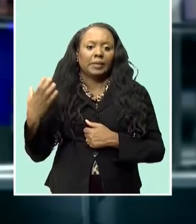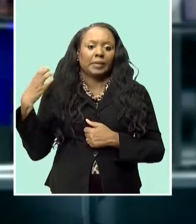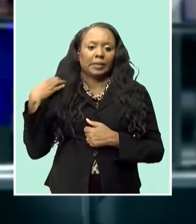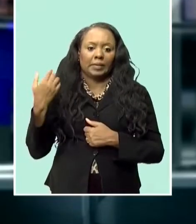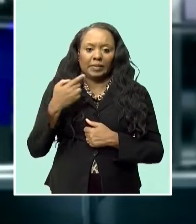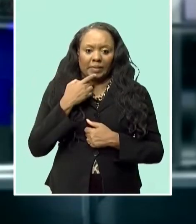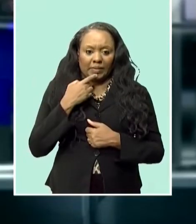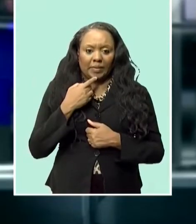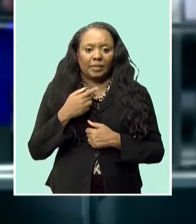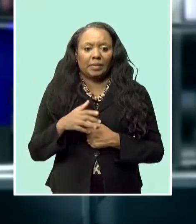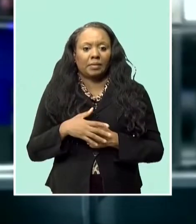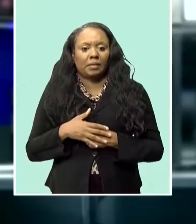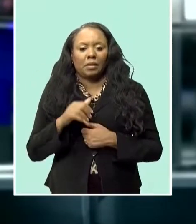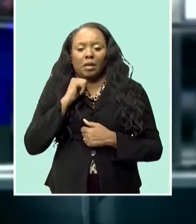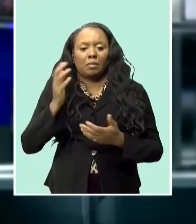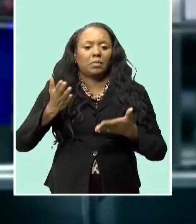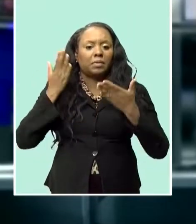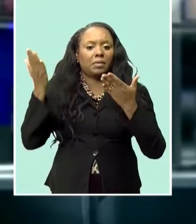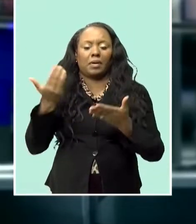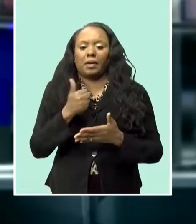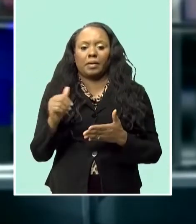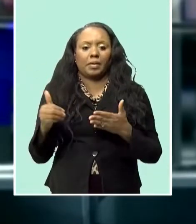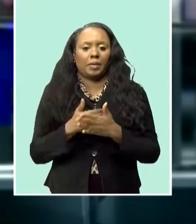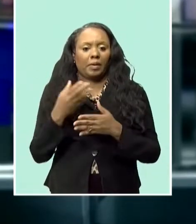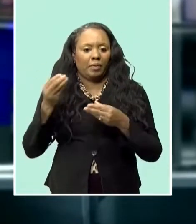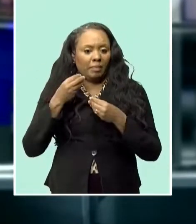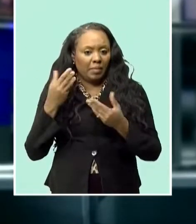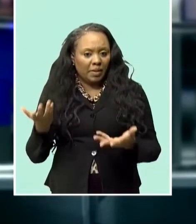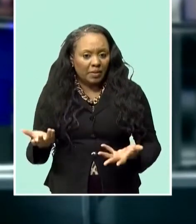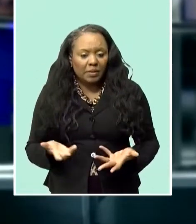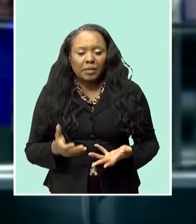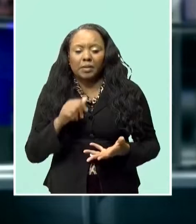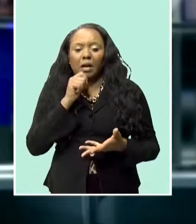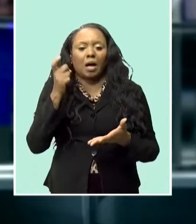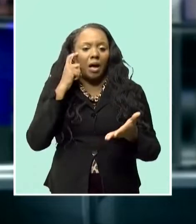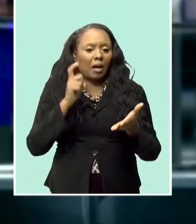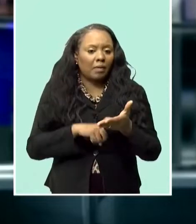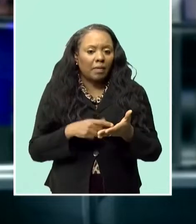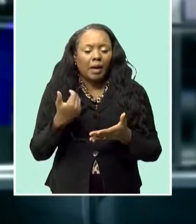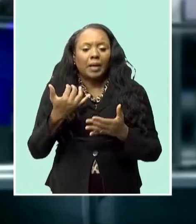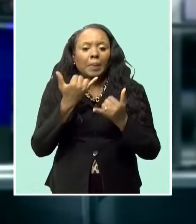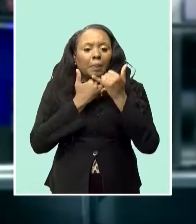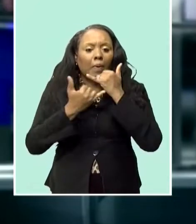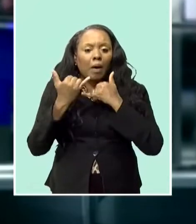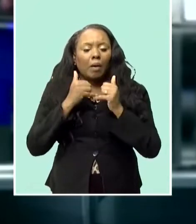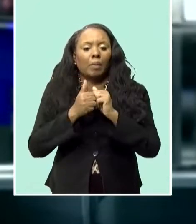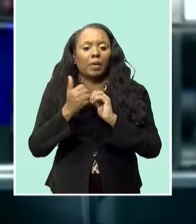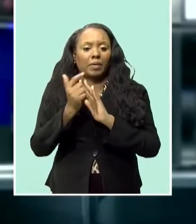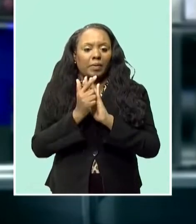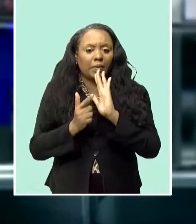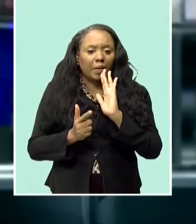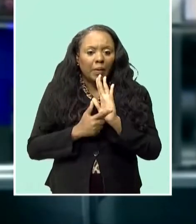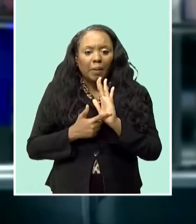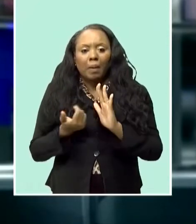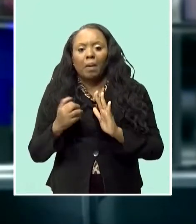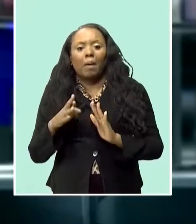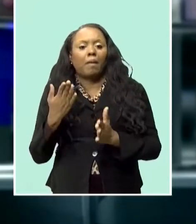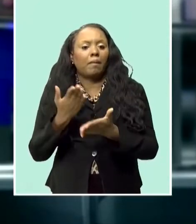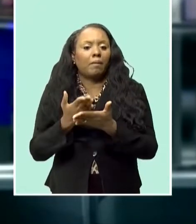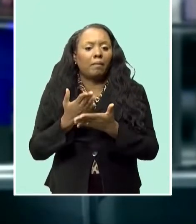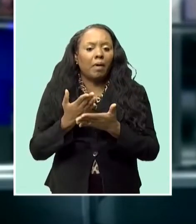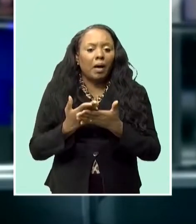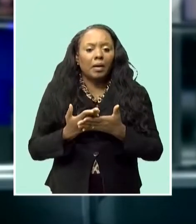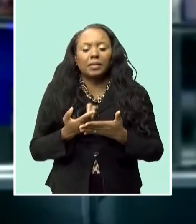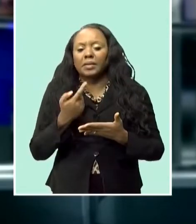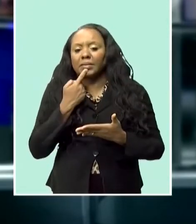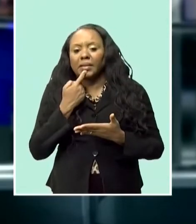said the acting public counsel did not present any new information, nor did she identify any error in law, jurisdiction, or the